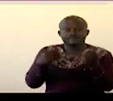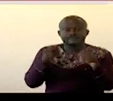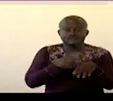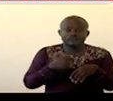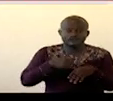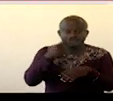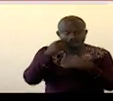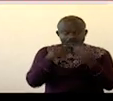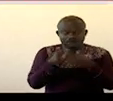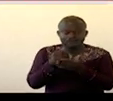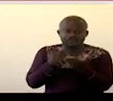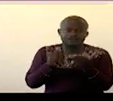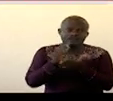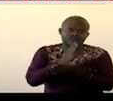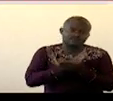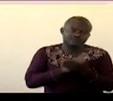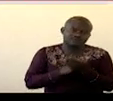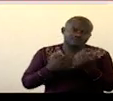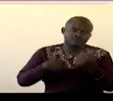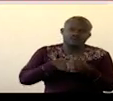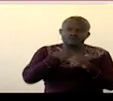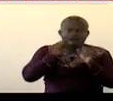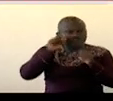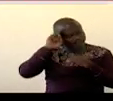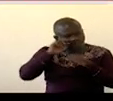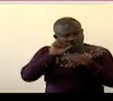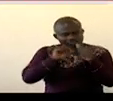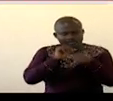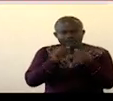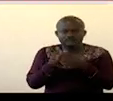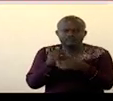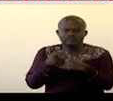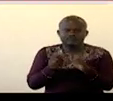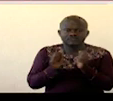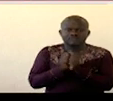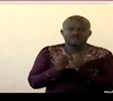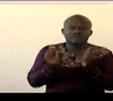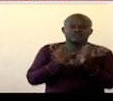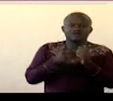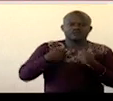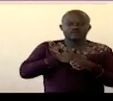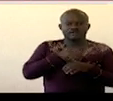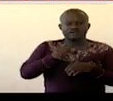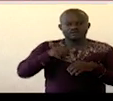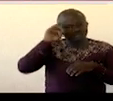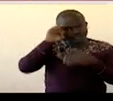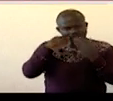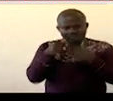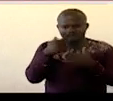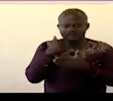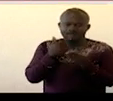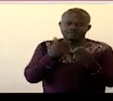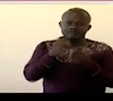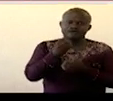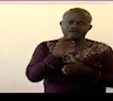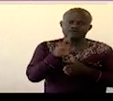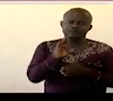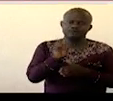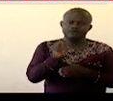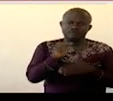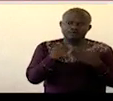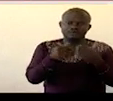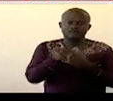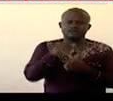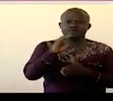about nutrient cycle, we can think of nitrogen cycle, we can think of carbon cycle, we can talk